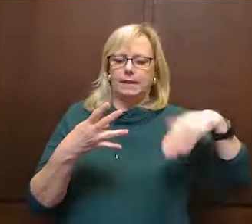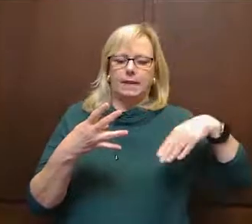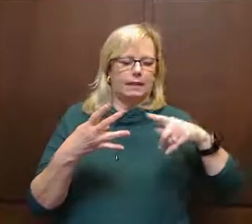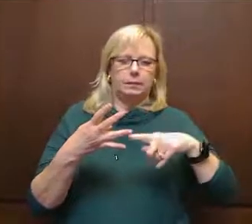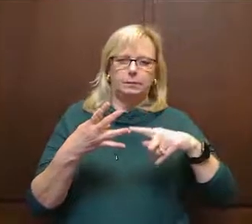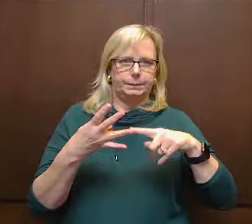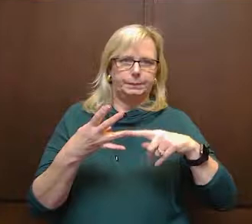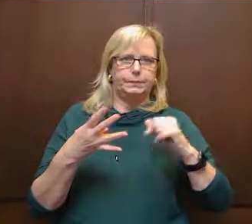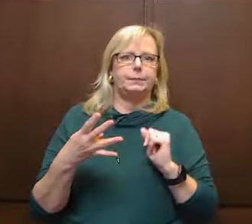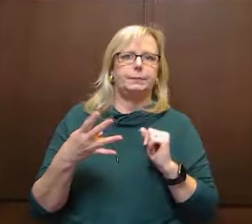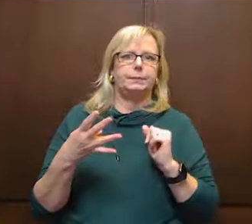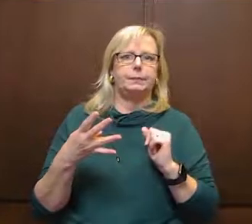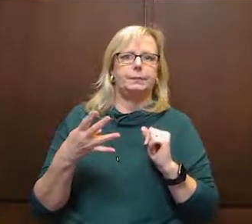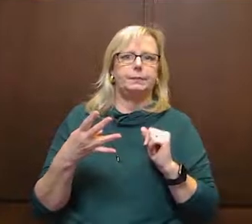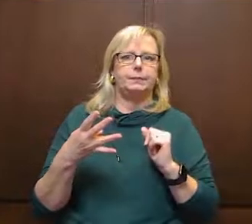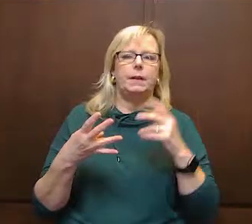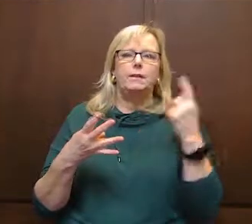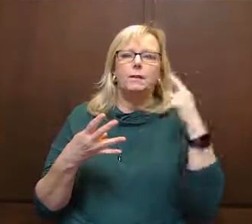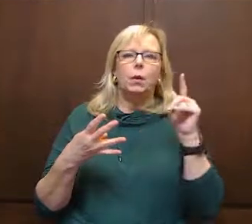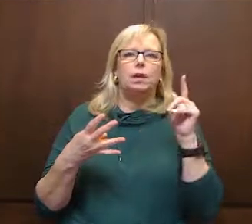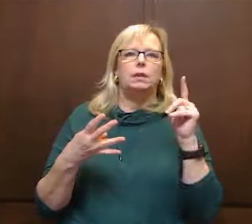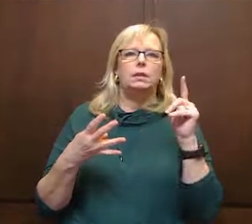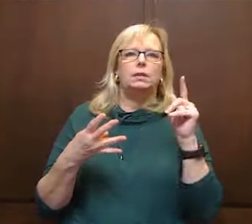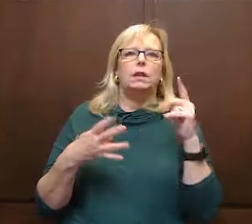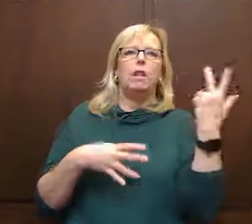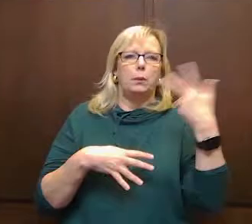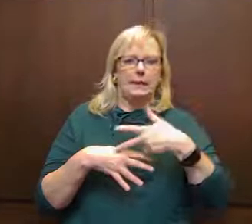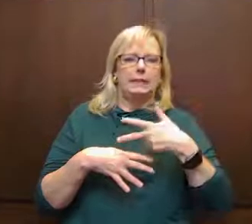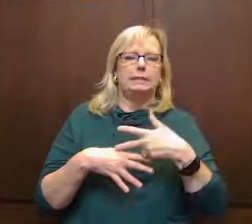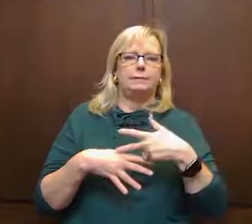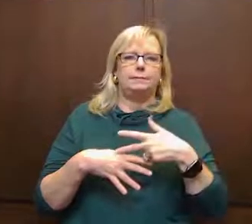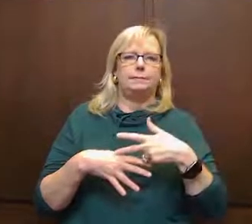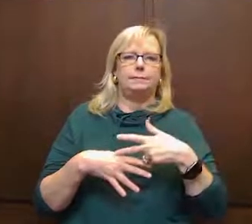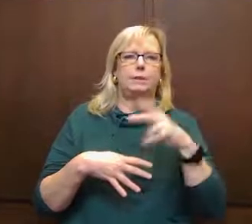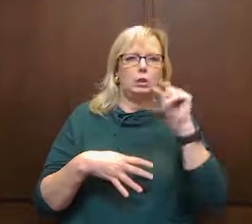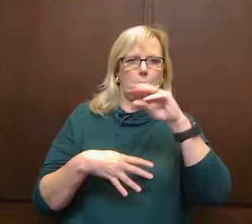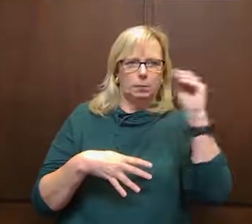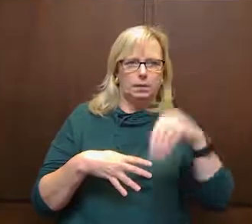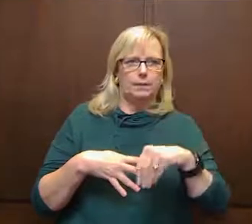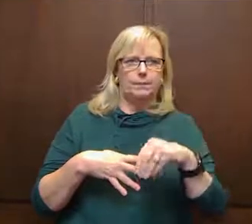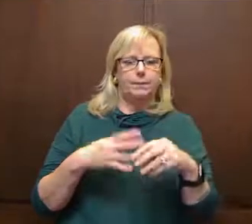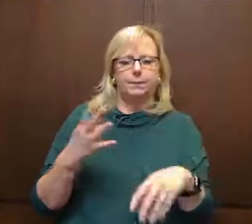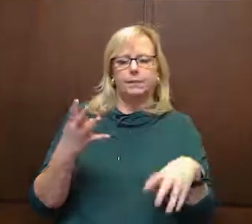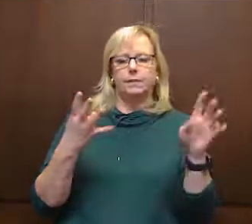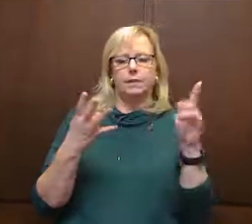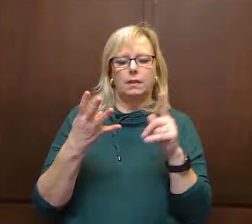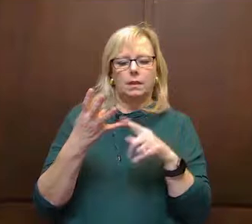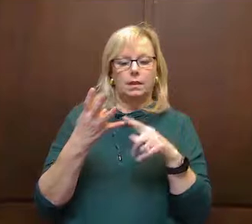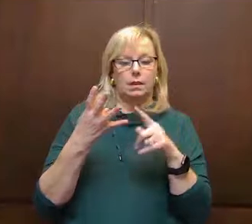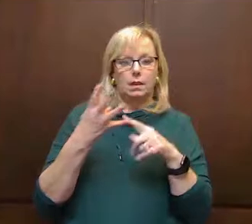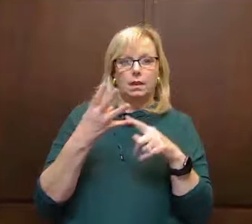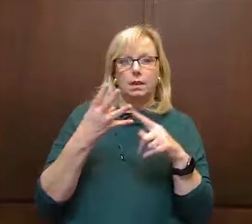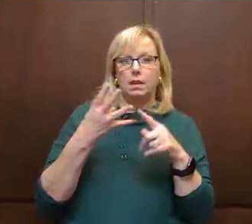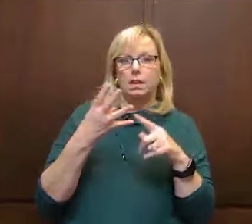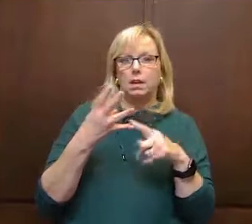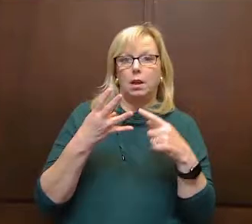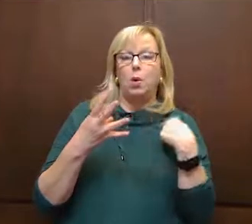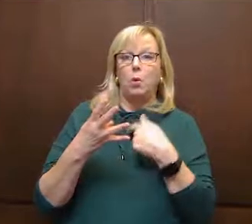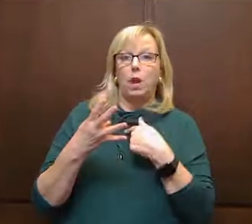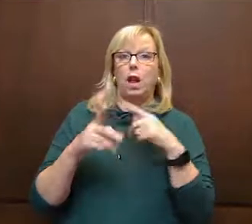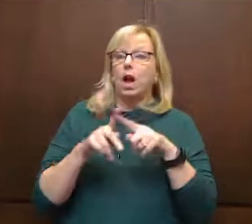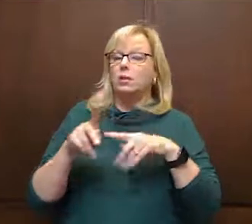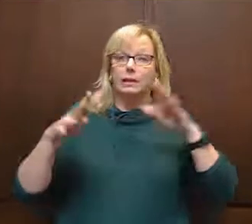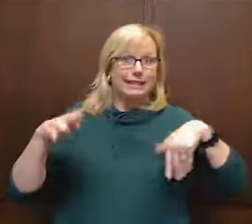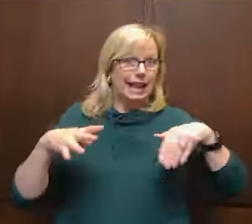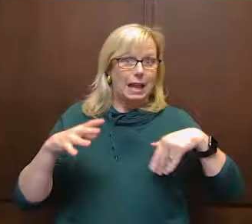get med-surg beds for 3 consecutive days of 20% or above. The fourth metric, which we also